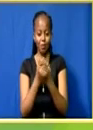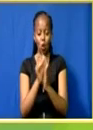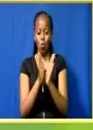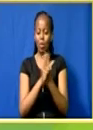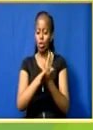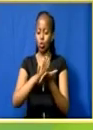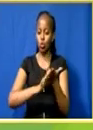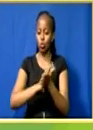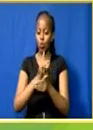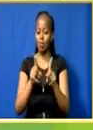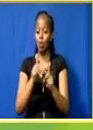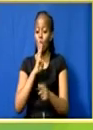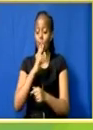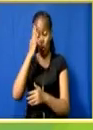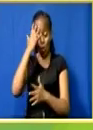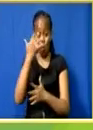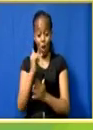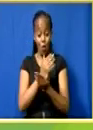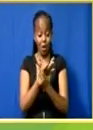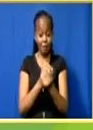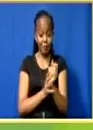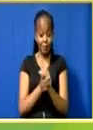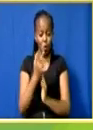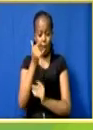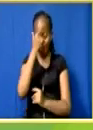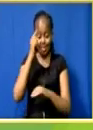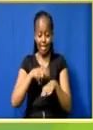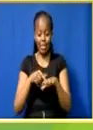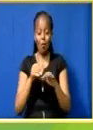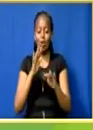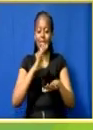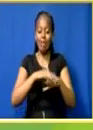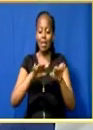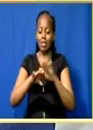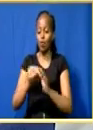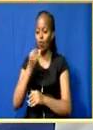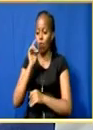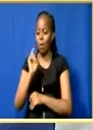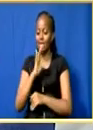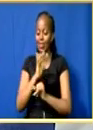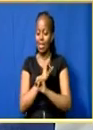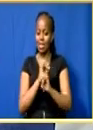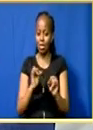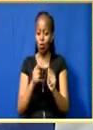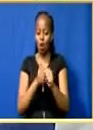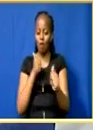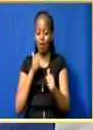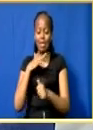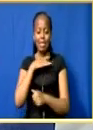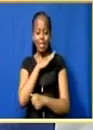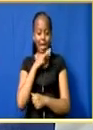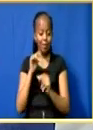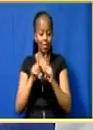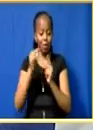water. That's right. I believe you know why we are cleaning our hands. Because when we're handling food, we need to be clean in order to avoid germs. Yes. Yes.